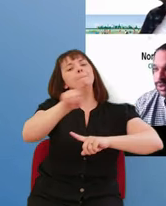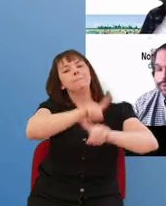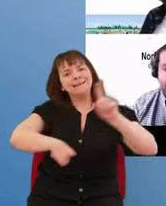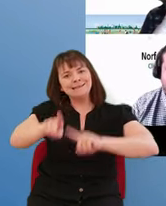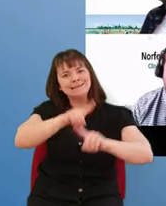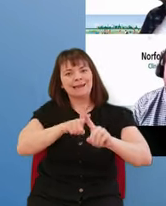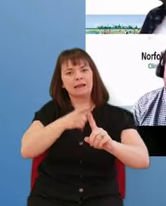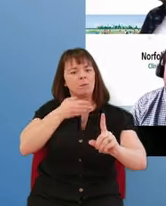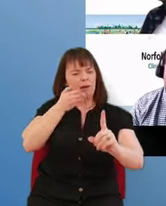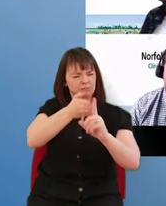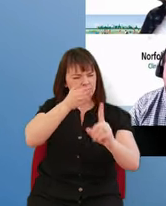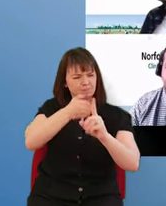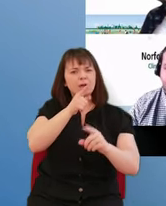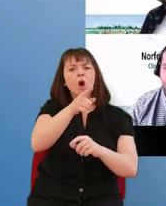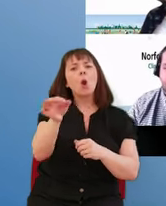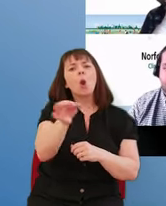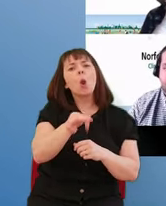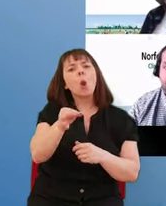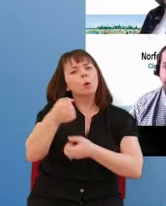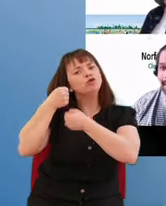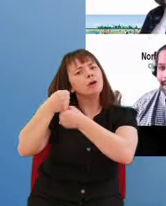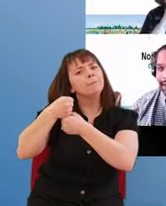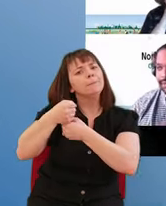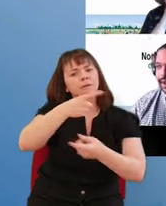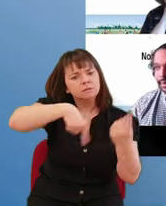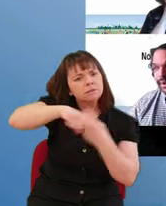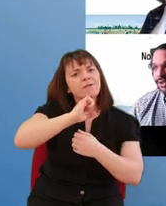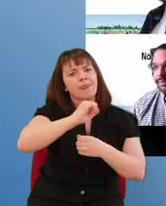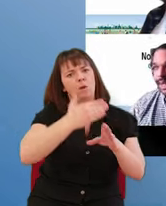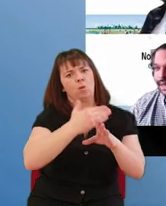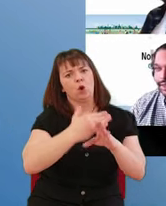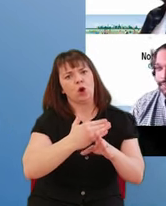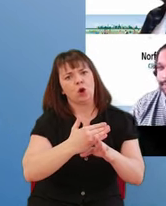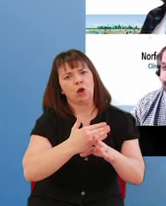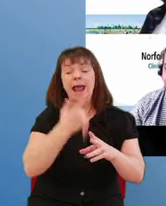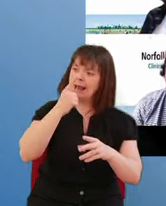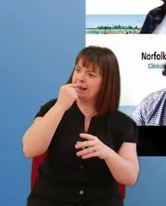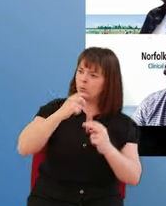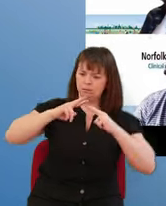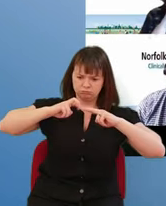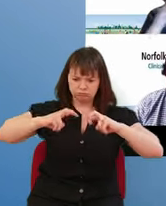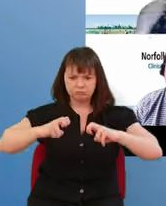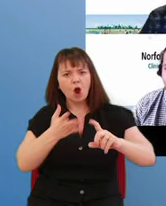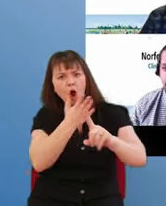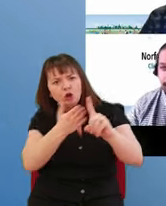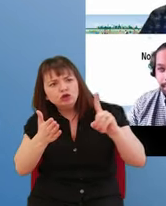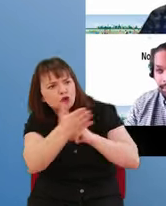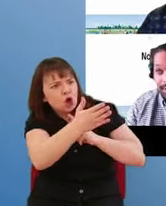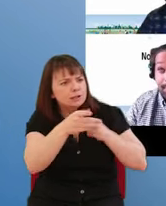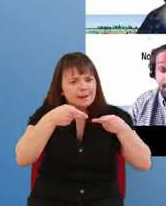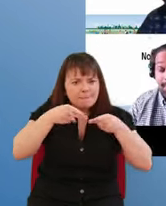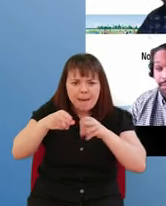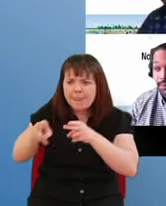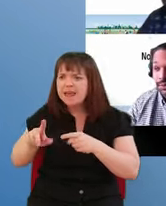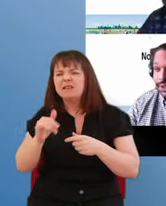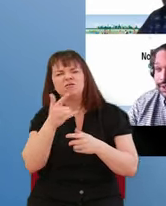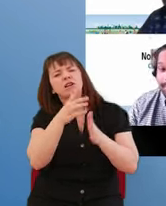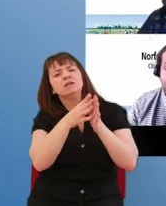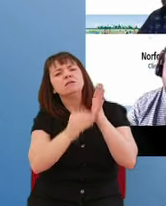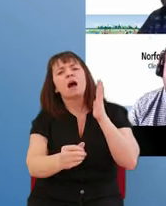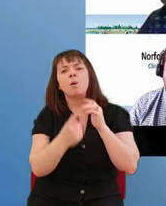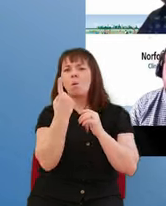Could we do virtual checks, etc.? So it's a 5-point action plan at this point in time for approach and